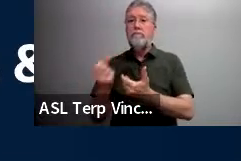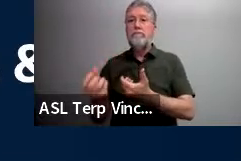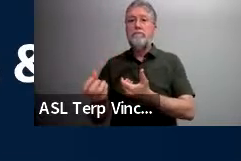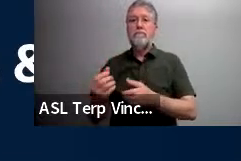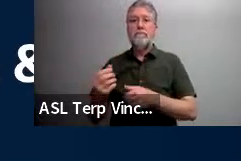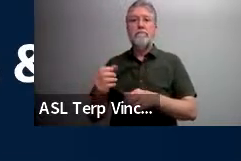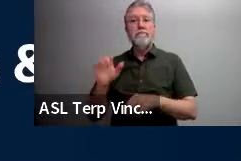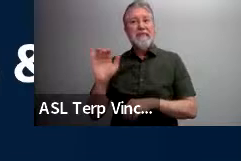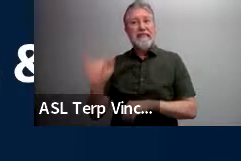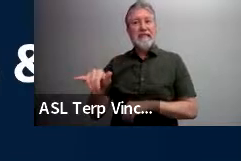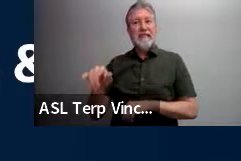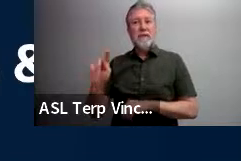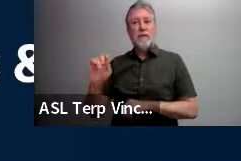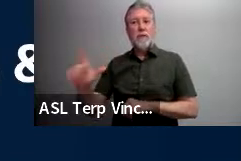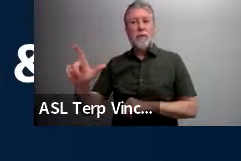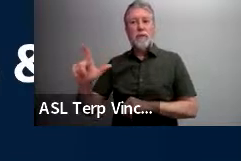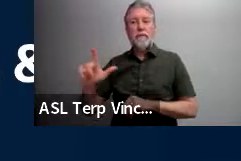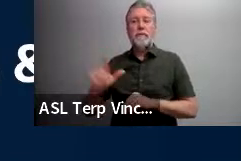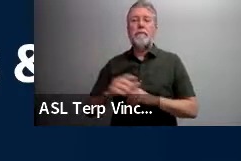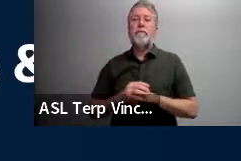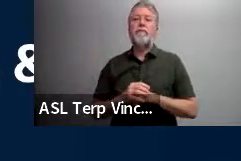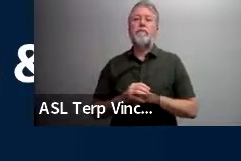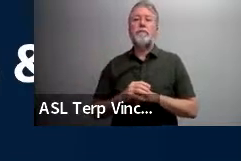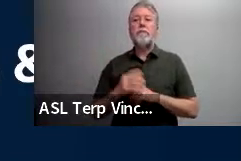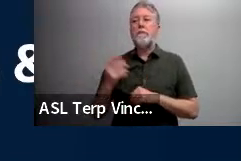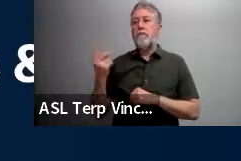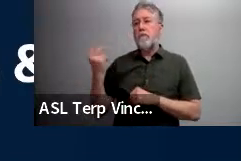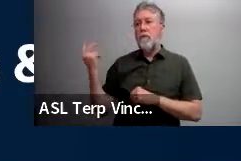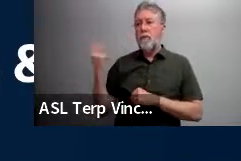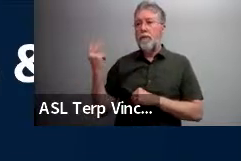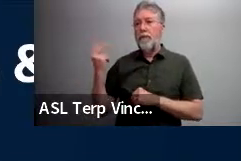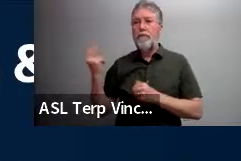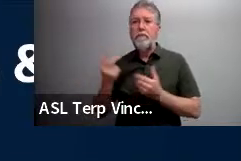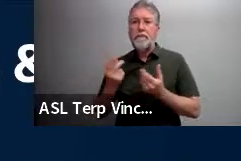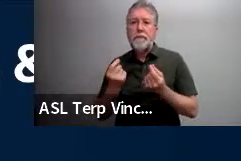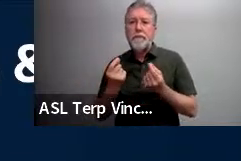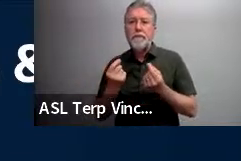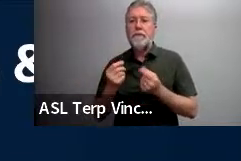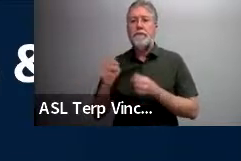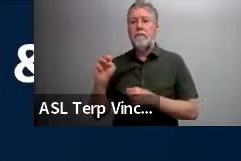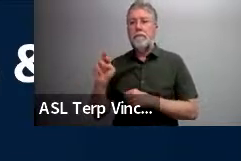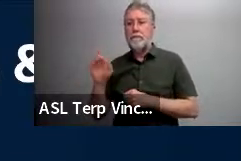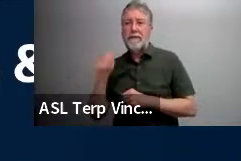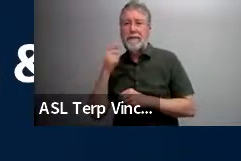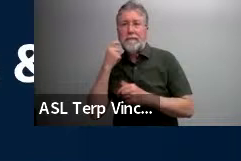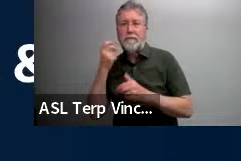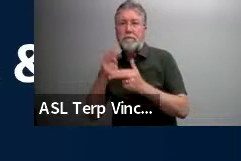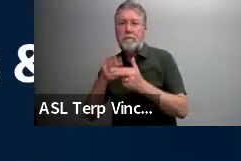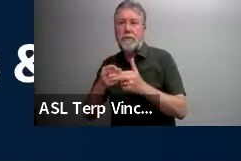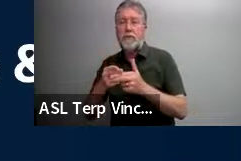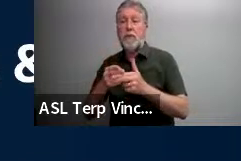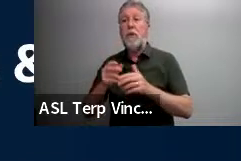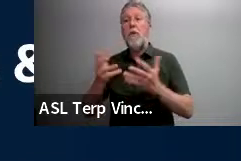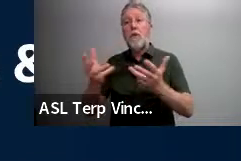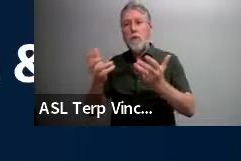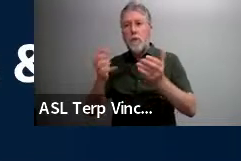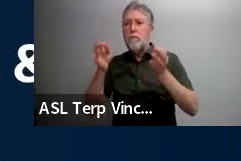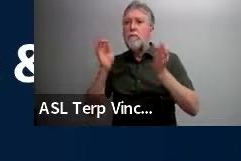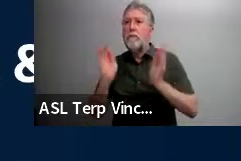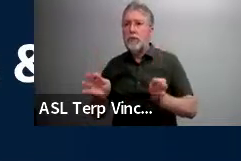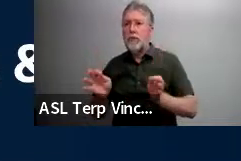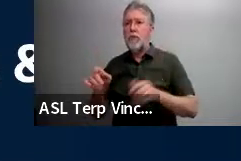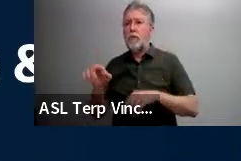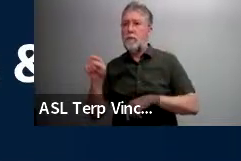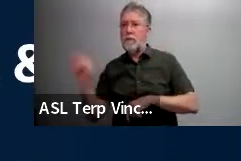this is sort of what Alex and Maria as well were mentioning, is ensure that that folks can benefit from these tools,